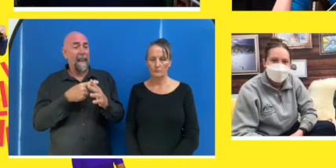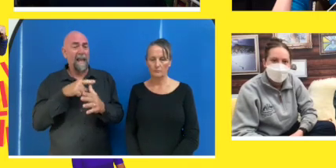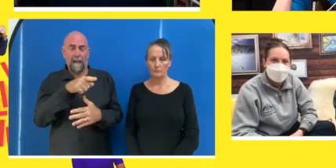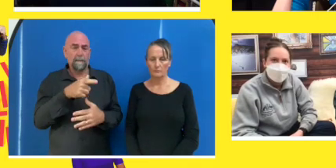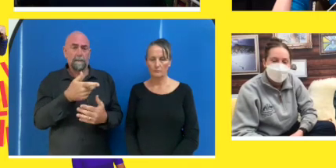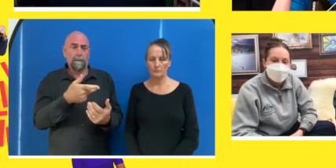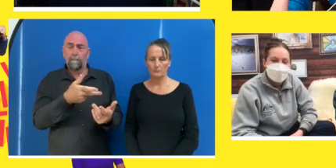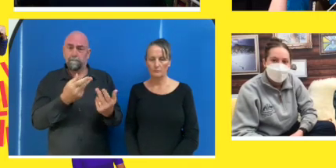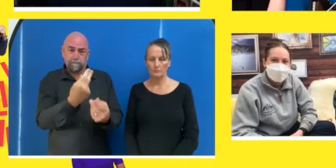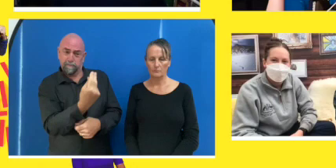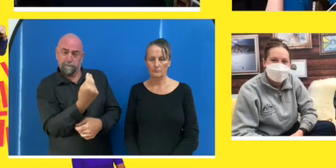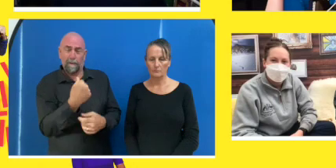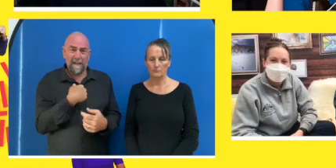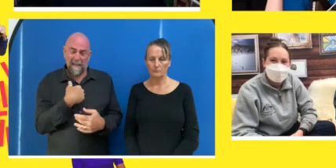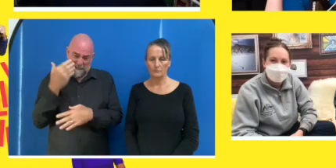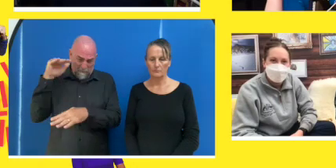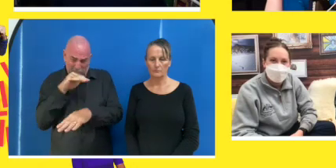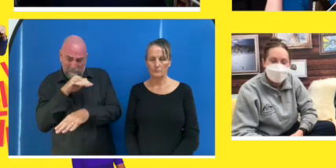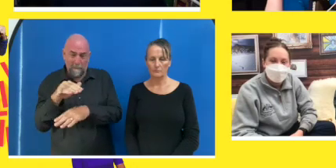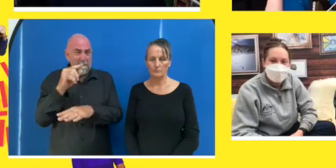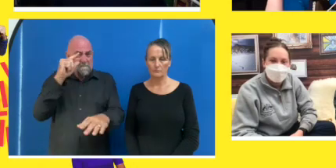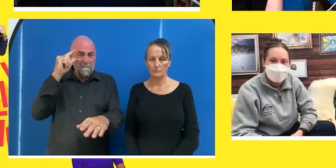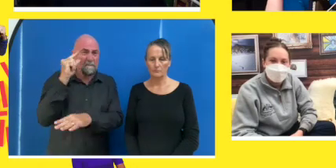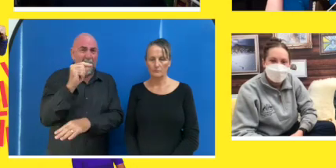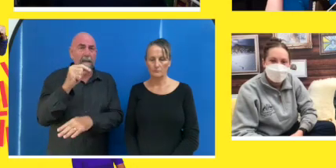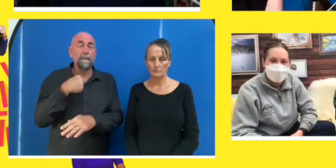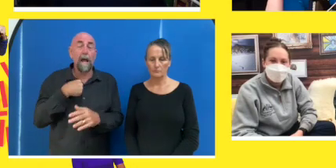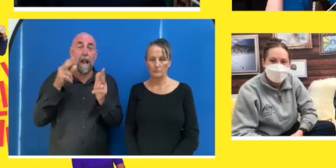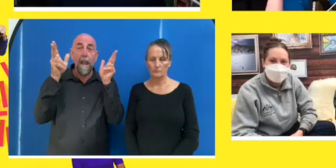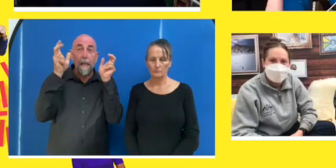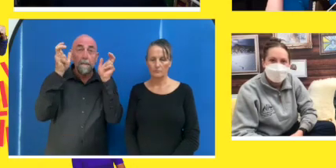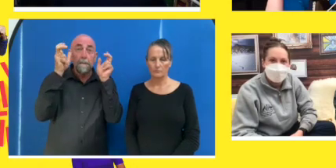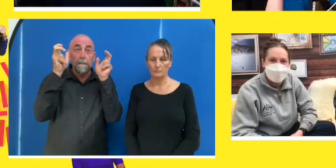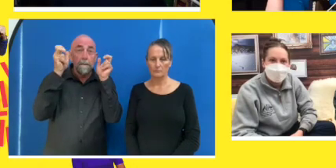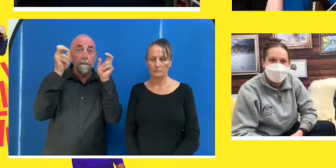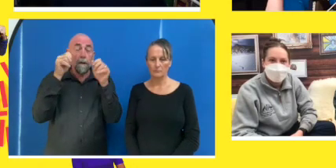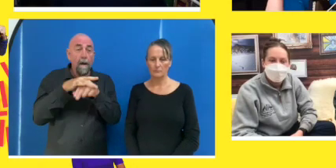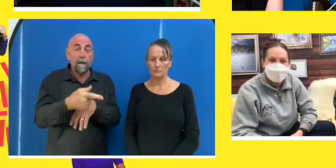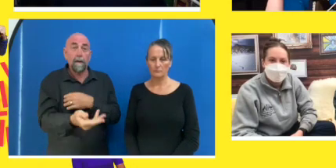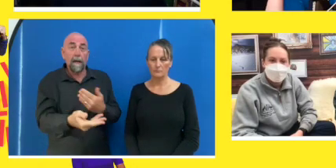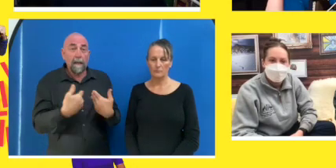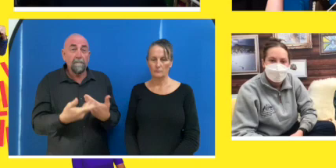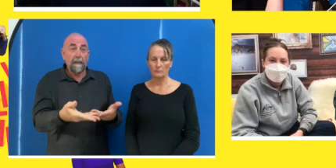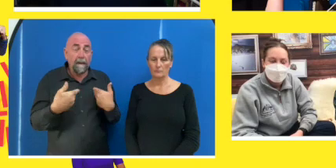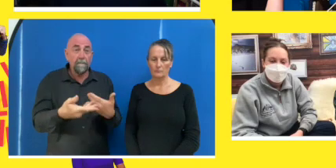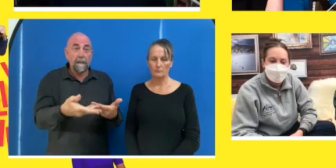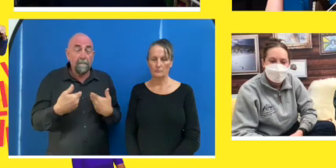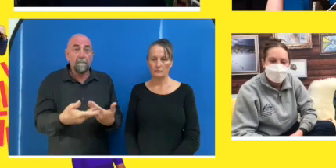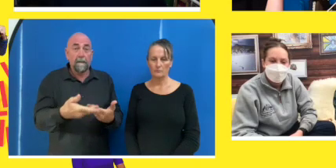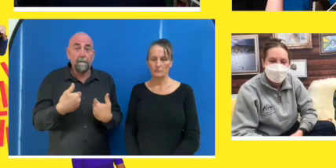it's a huge job, not just a big job. Amelia gets me down as fast as I can possibly go.